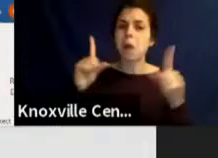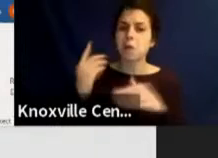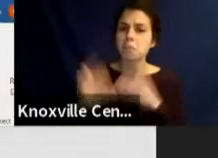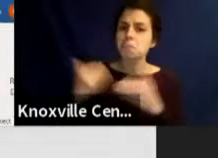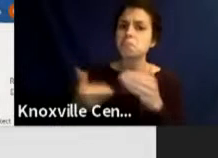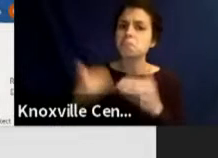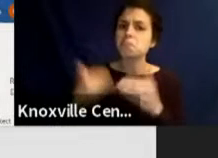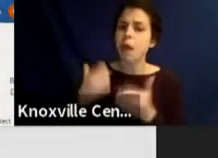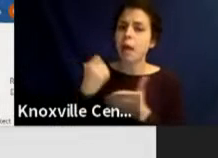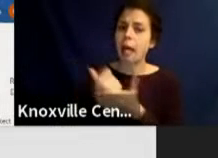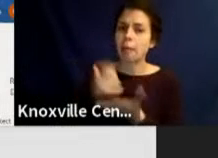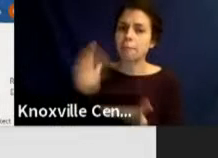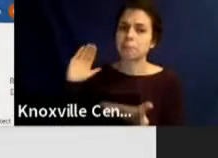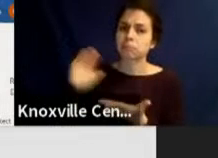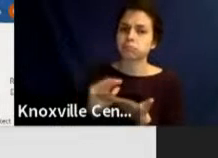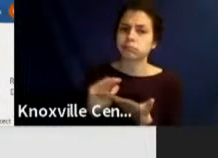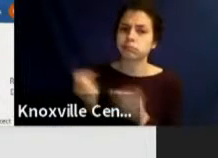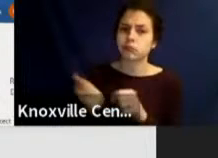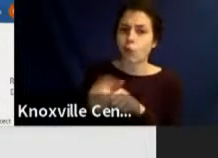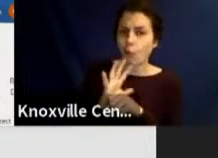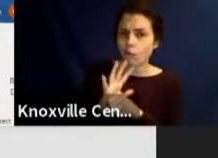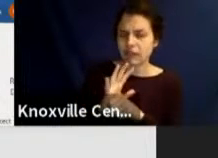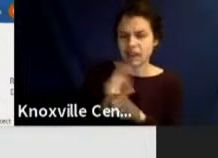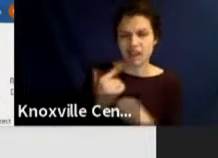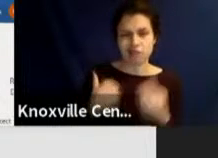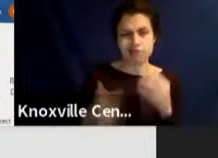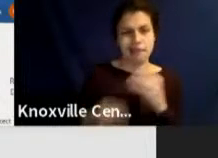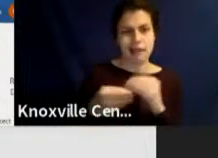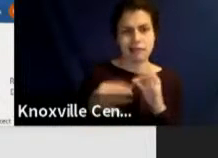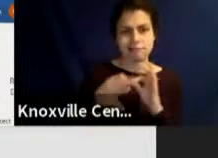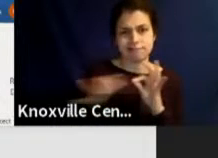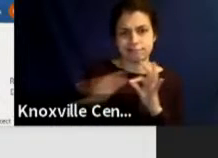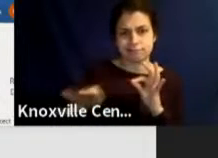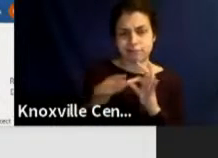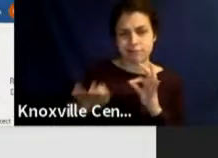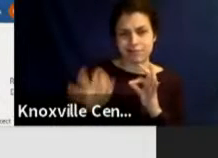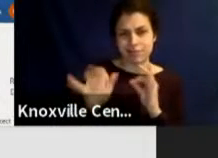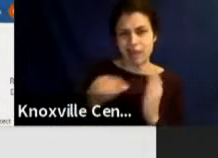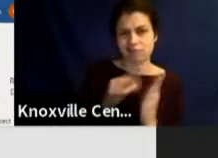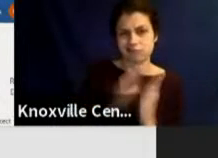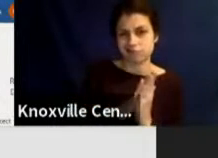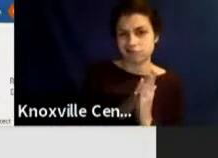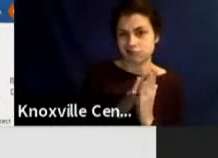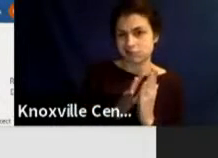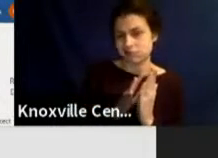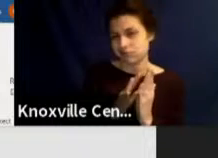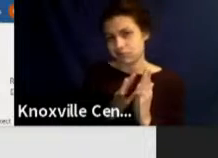COVID-19 mitigation tool or something like that. I don't know how you want to say that.